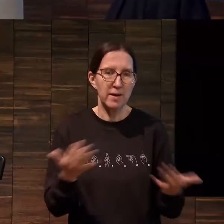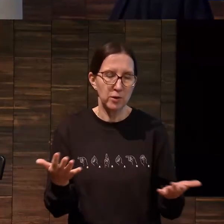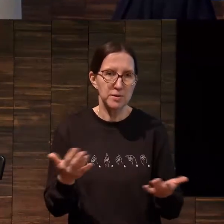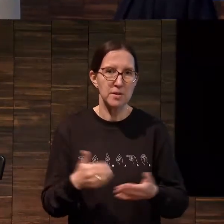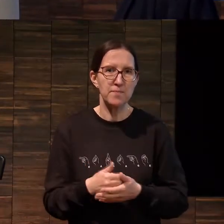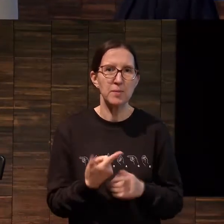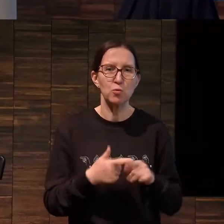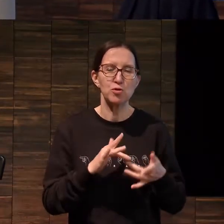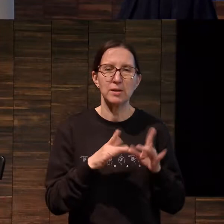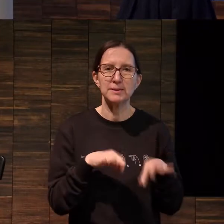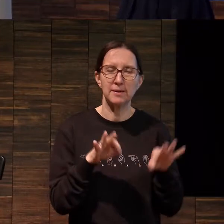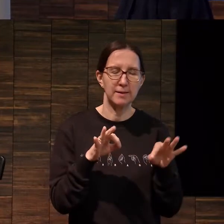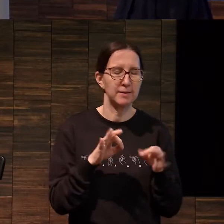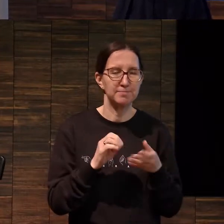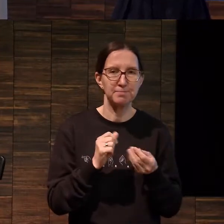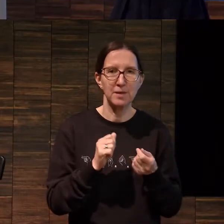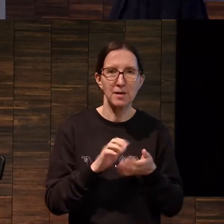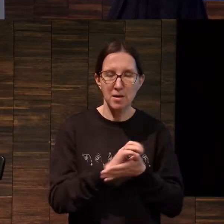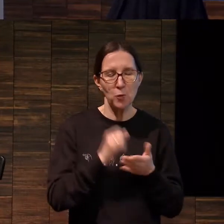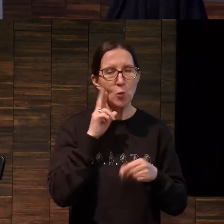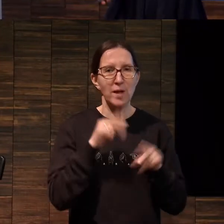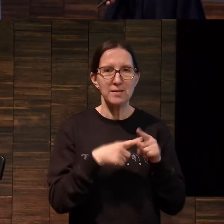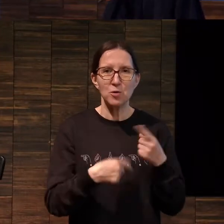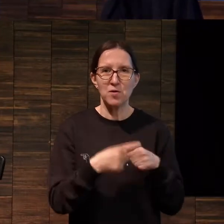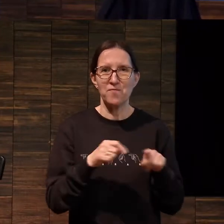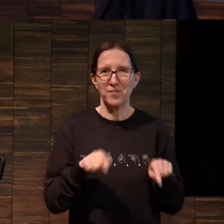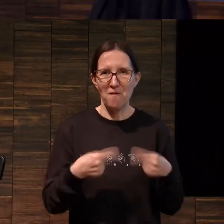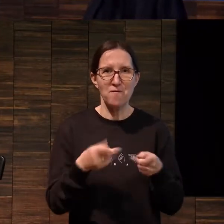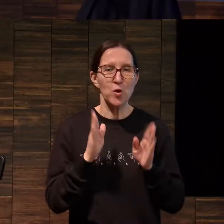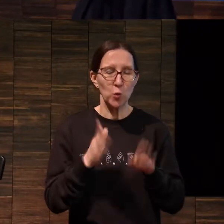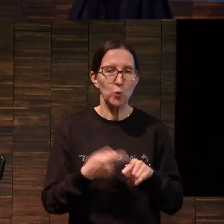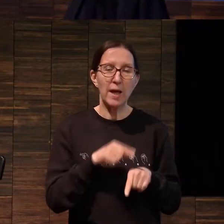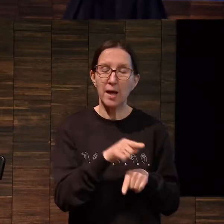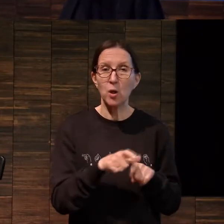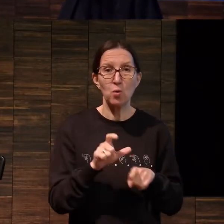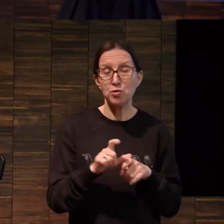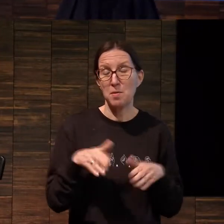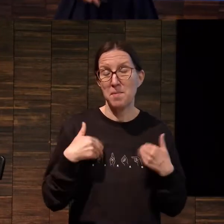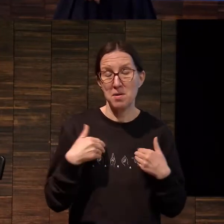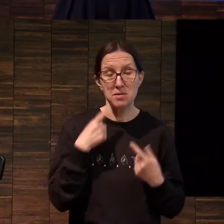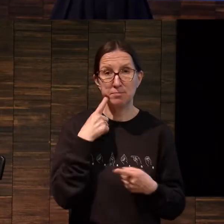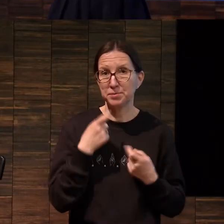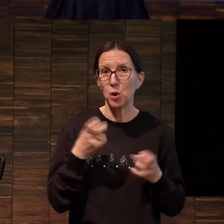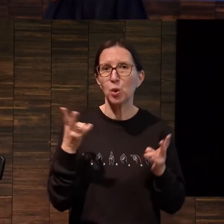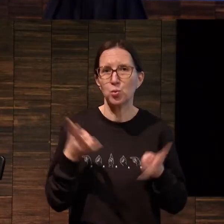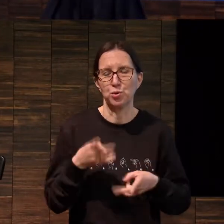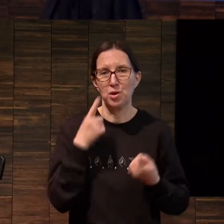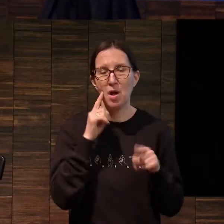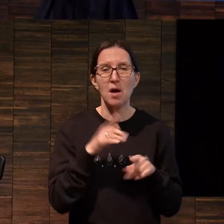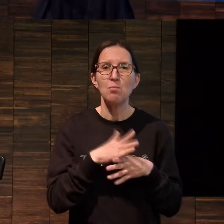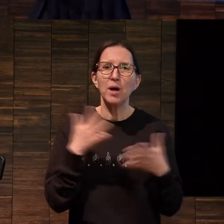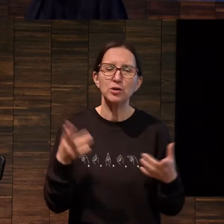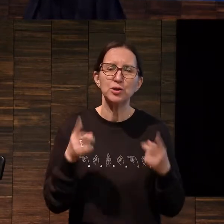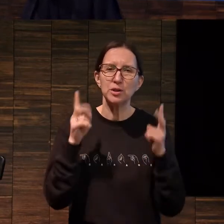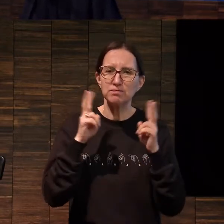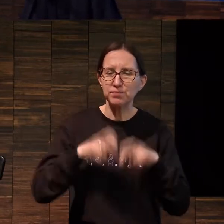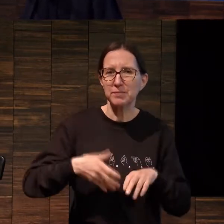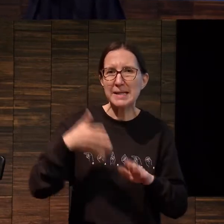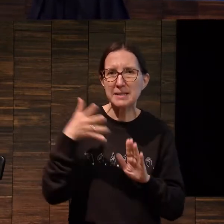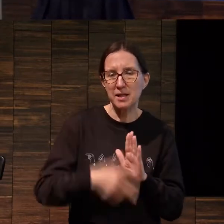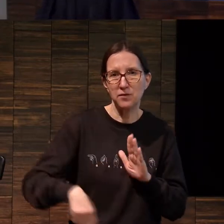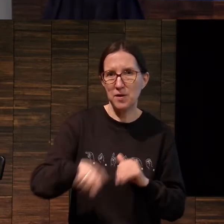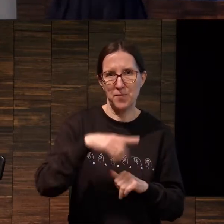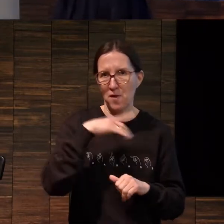on people with disabilities. The website is currently down, but I hope they will restore it soon. And I think that's a useful